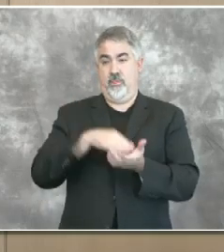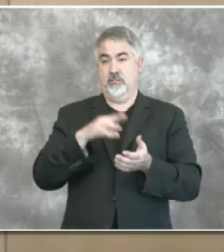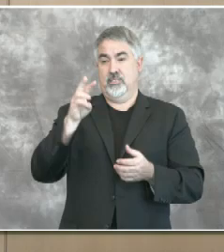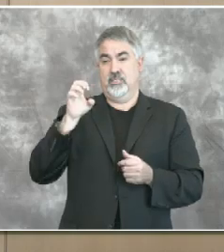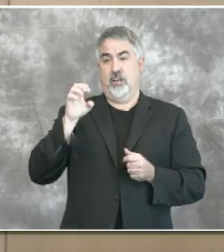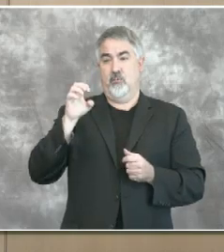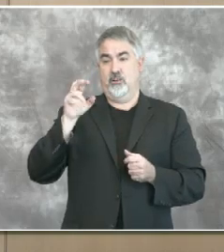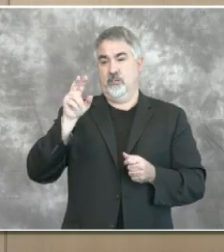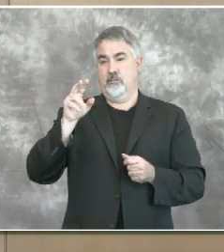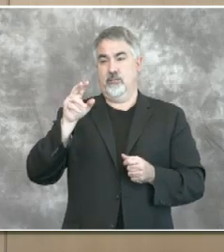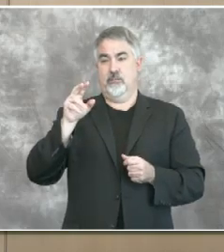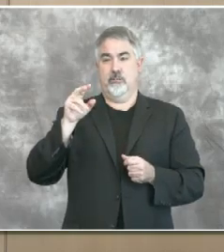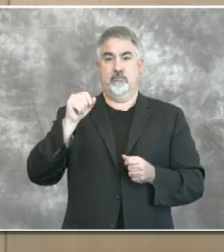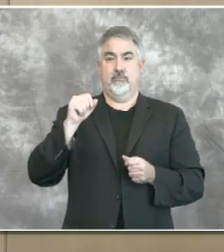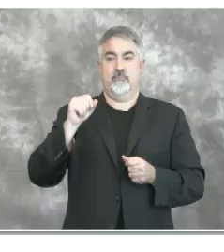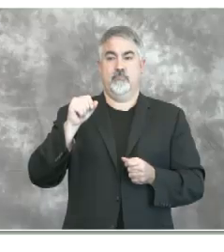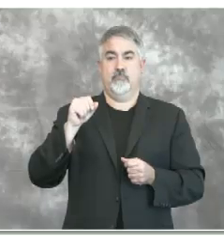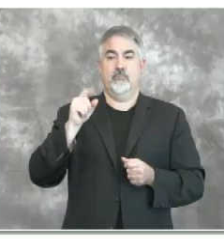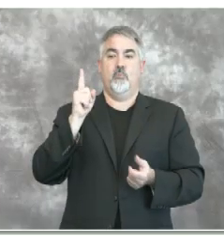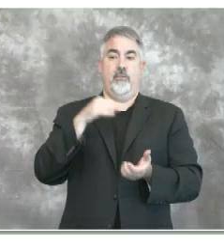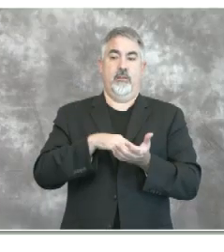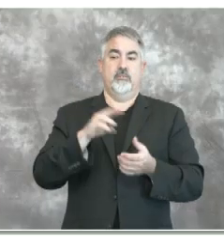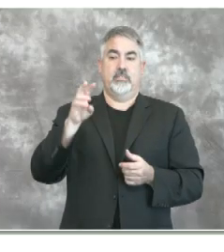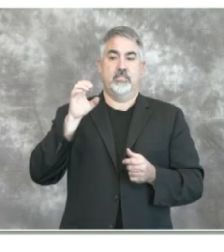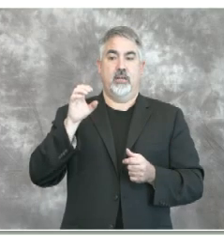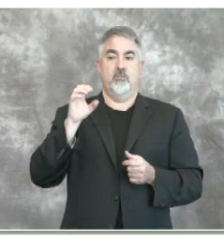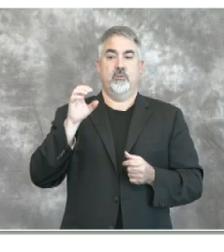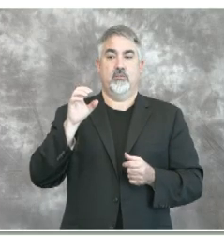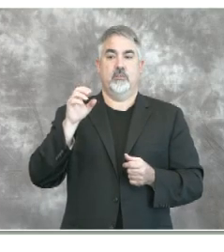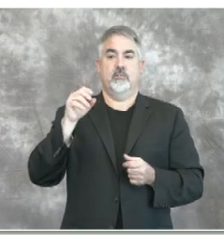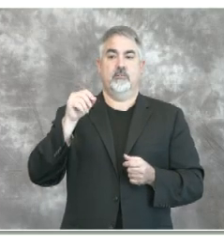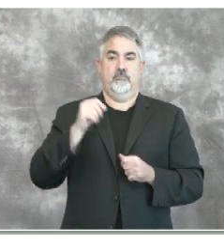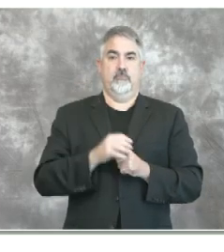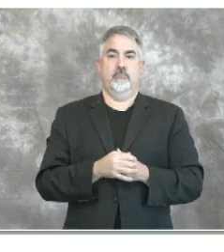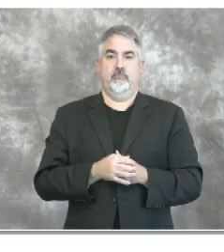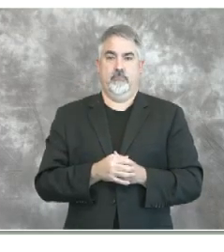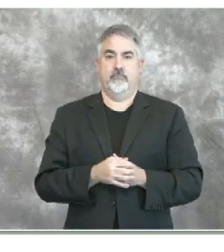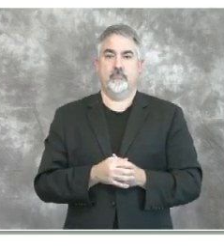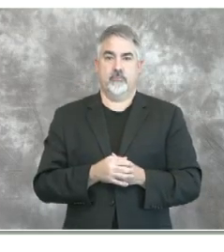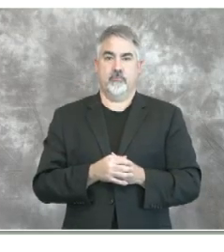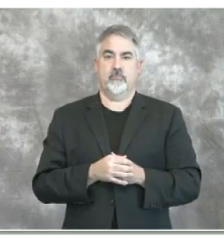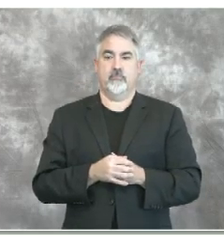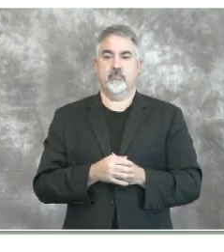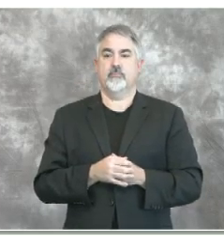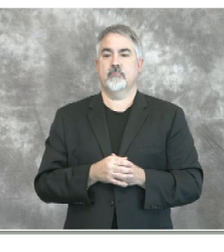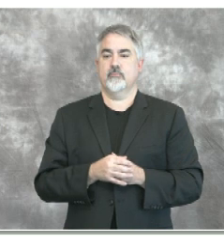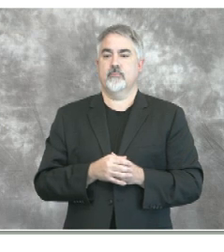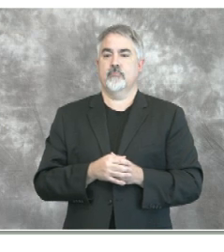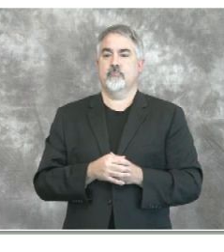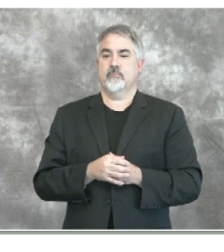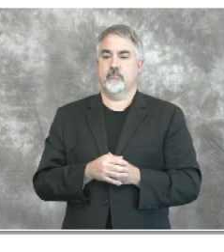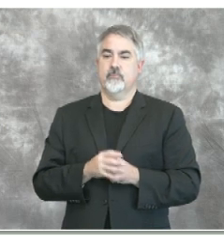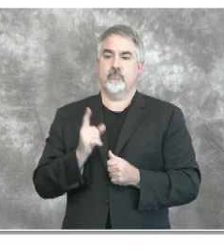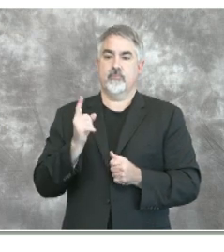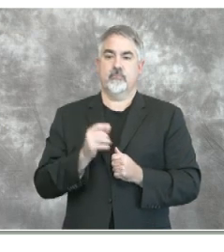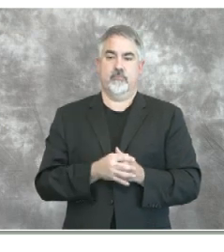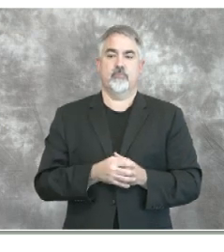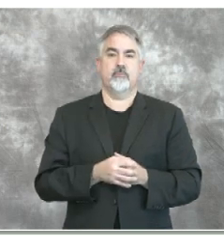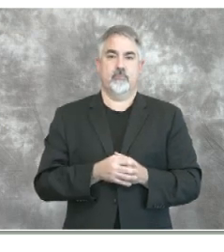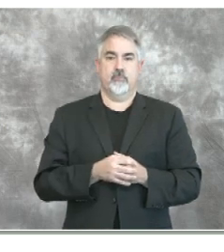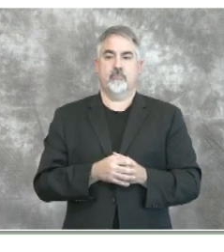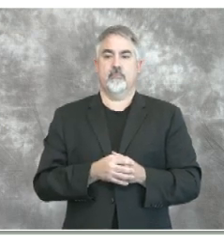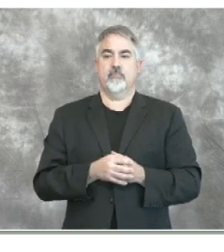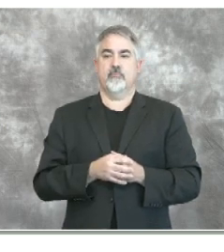1,628 cases, which is 98 more cases than yesterday, and 40 deaths, which is